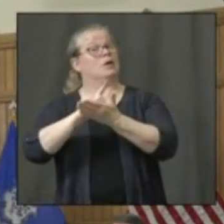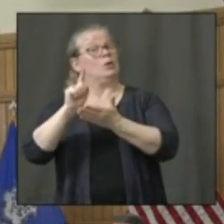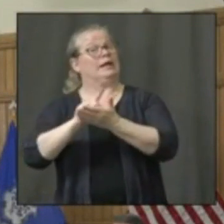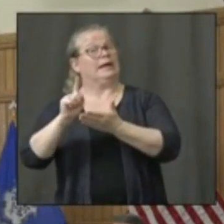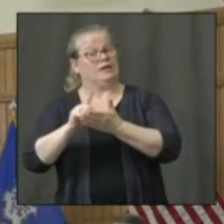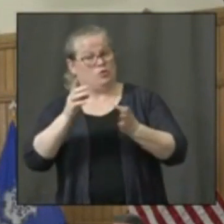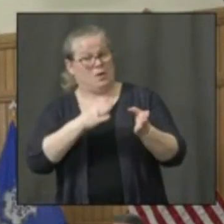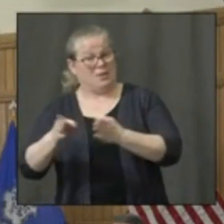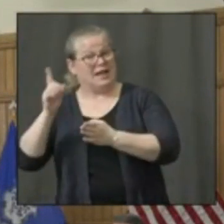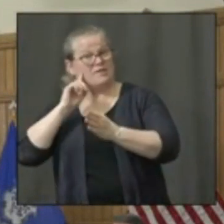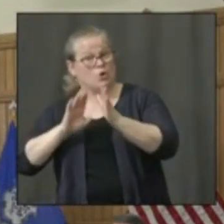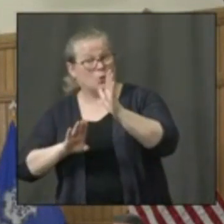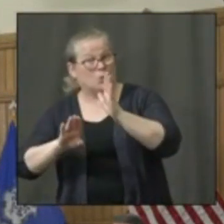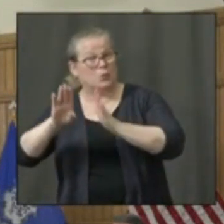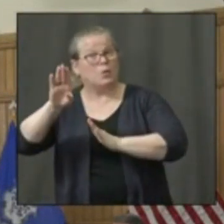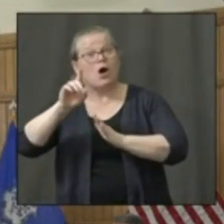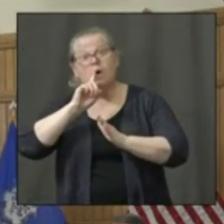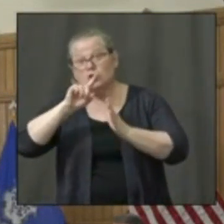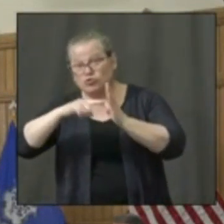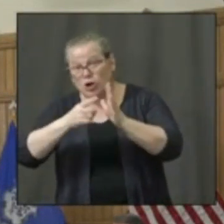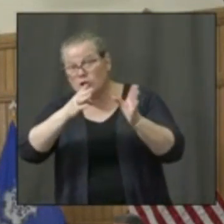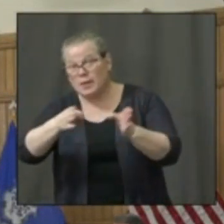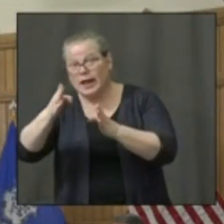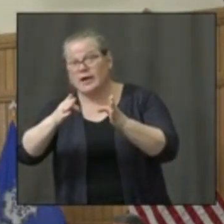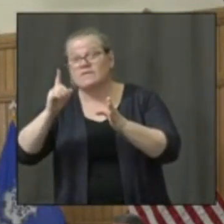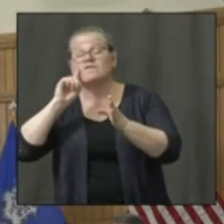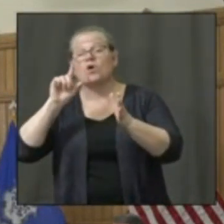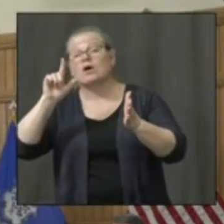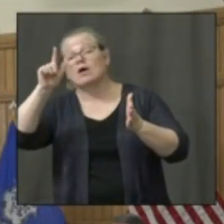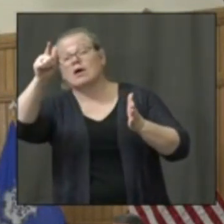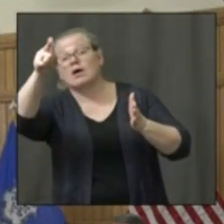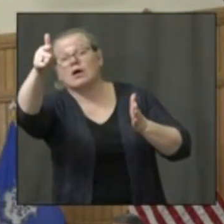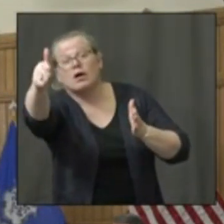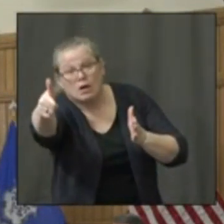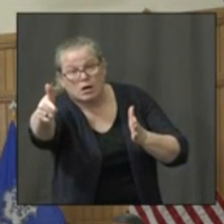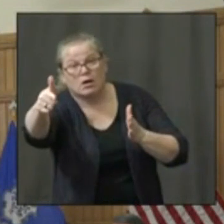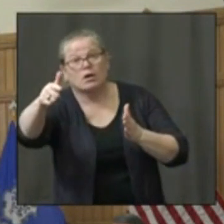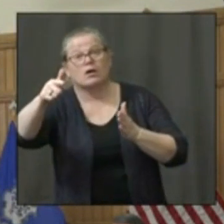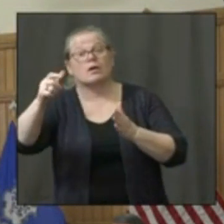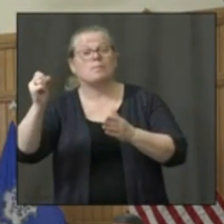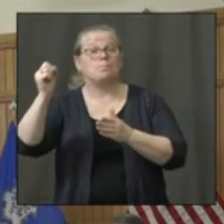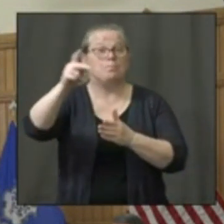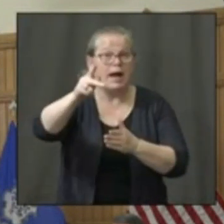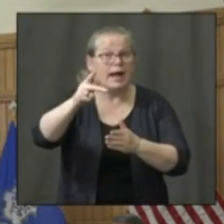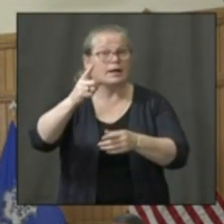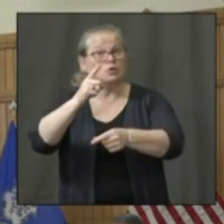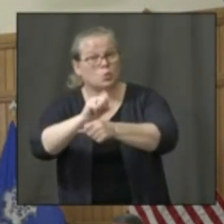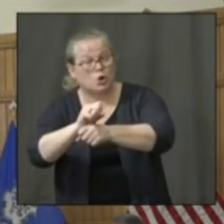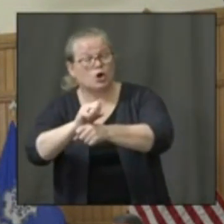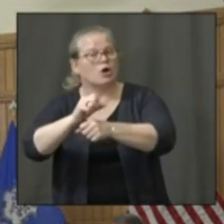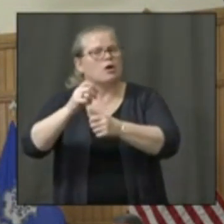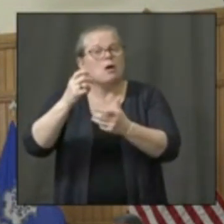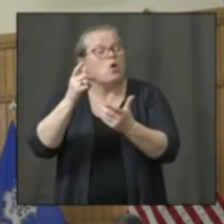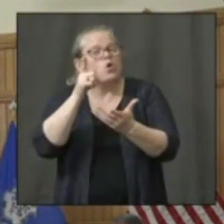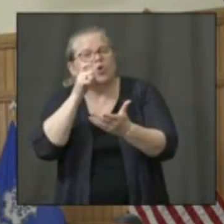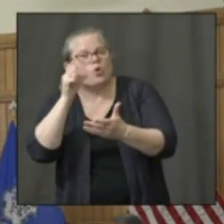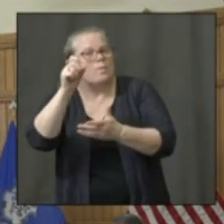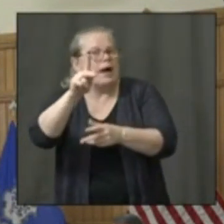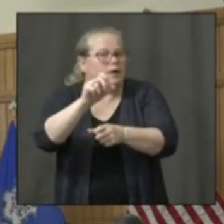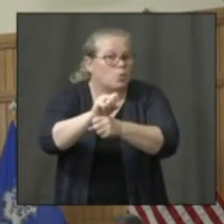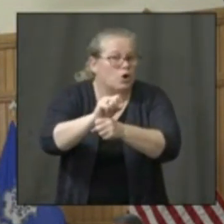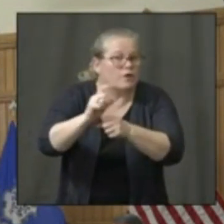for the return back, the backside of the curve? What would it look like? Do you have any thoughts of who might go back to work first, how you might reopen